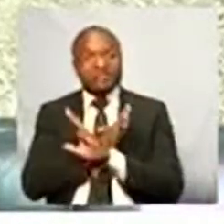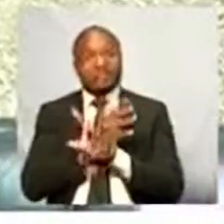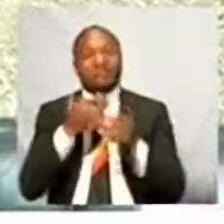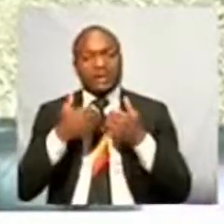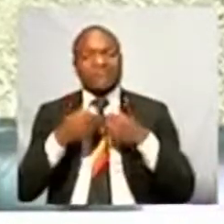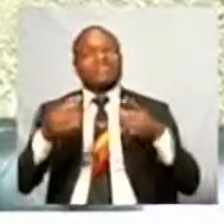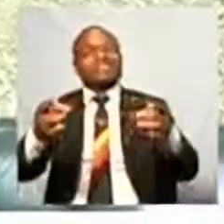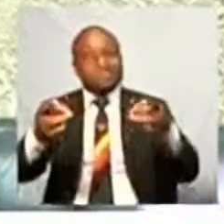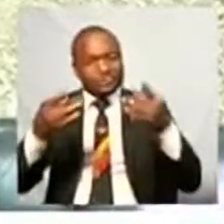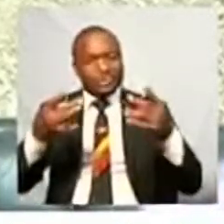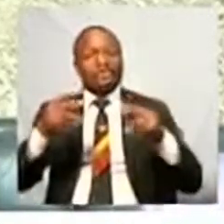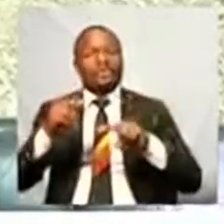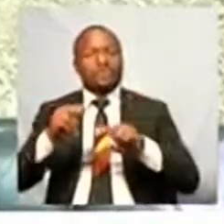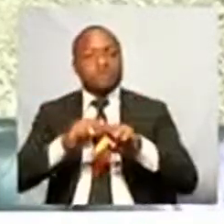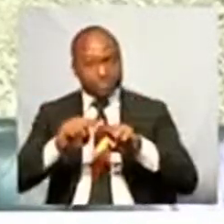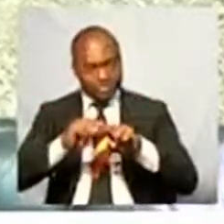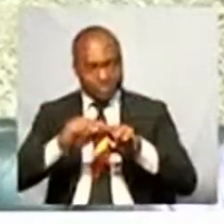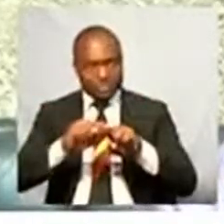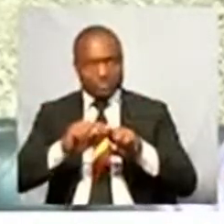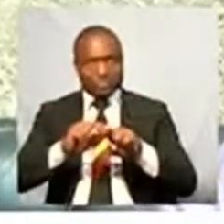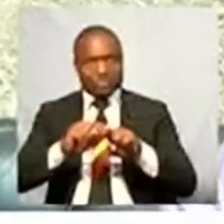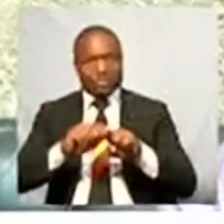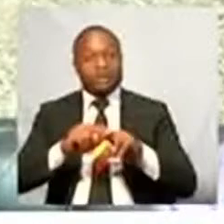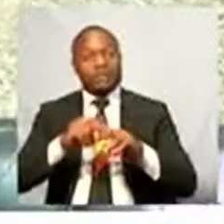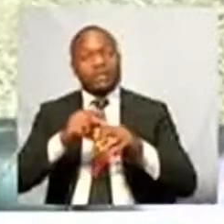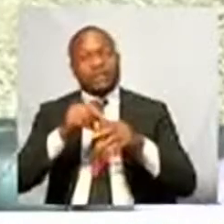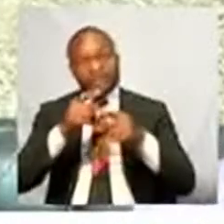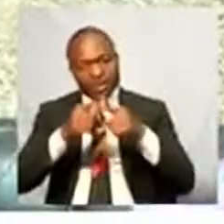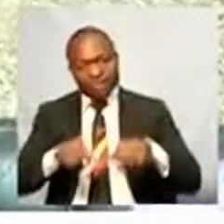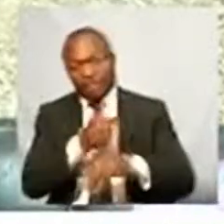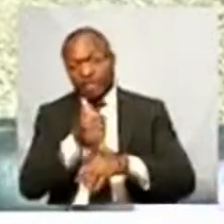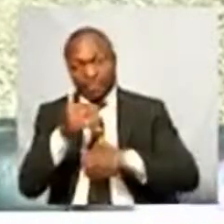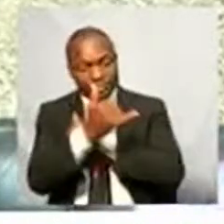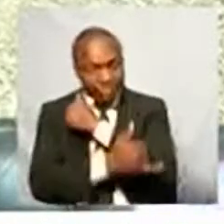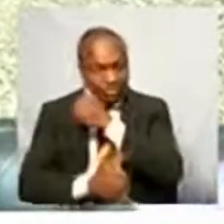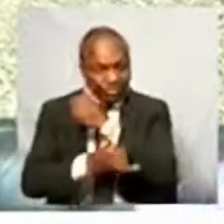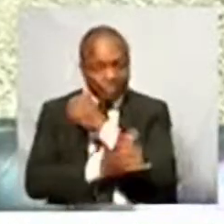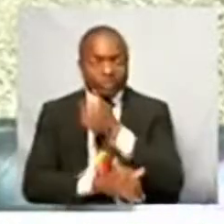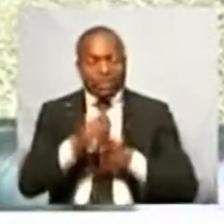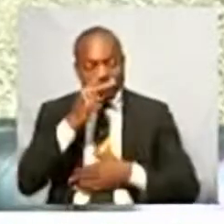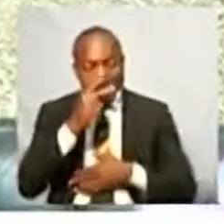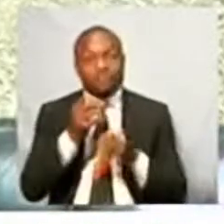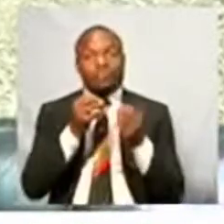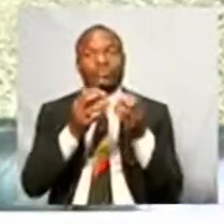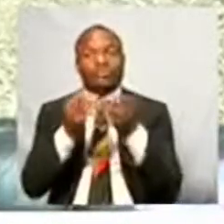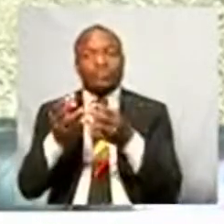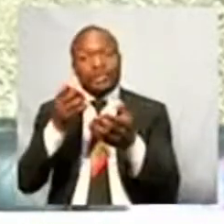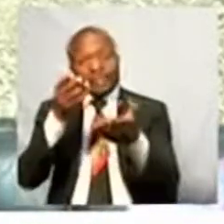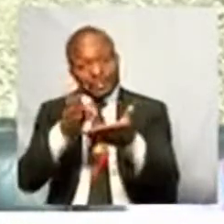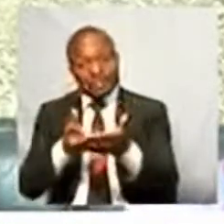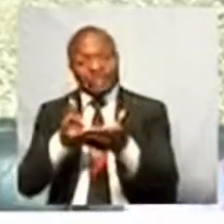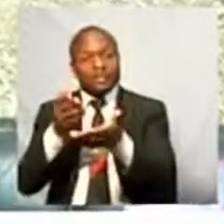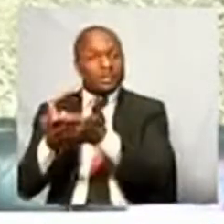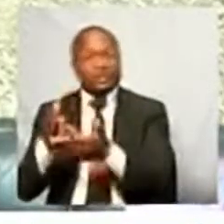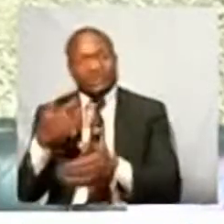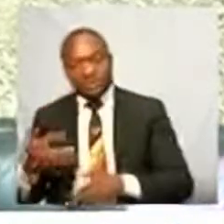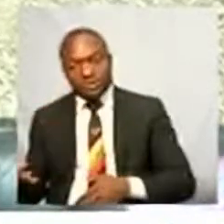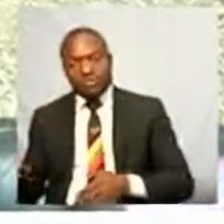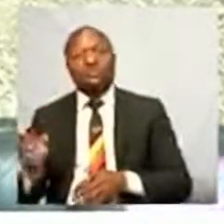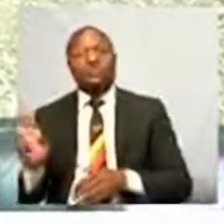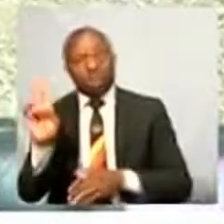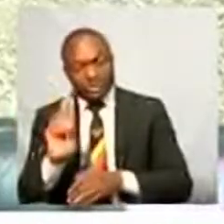trains, the way it is happening in other countries. Then you see that most of this cargo will be moving by